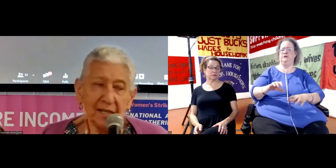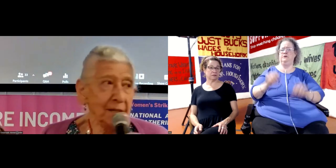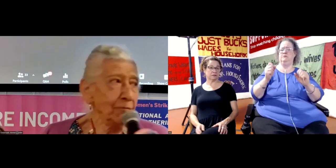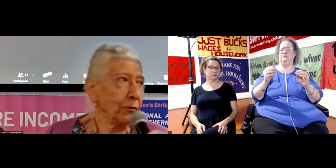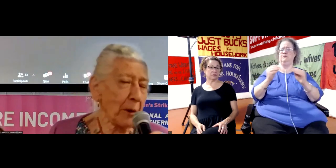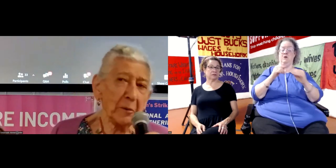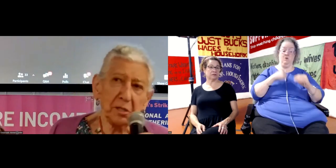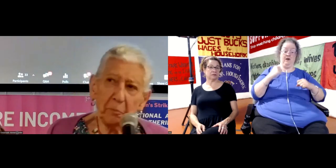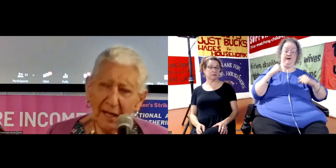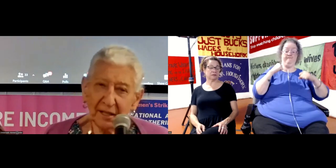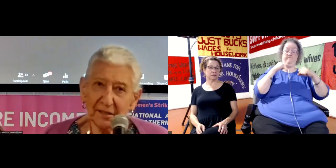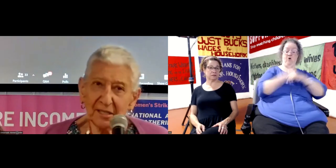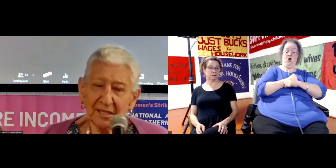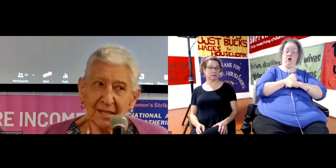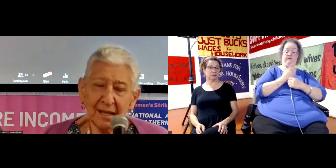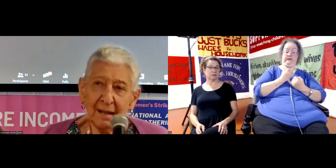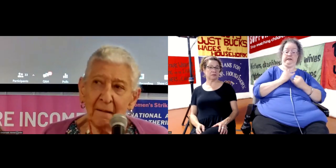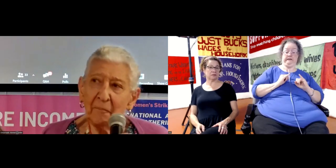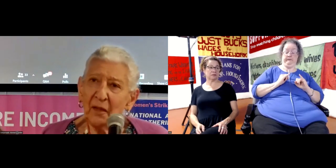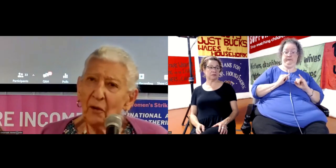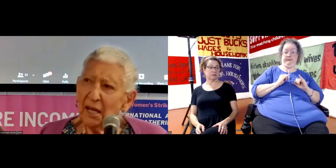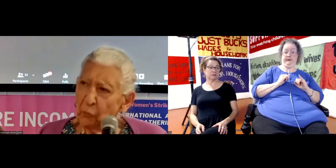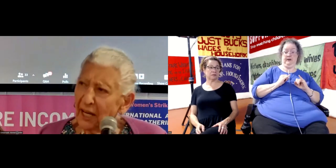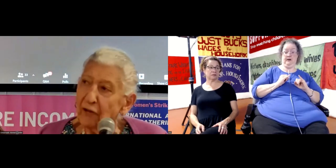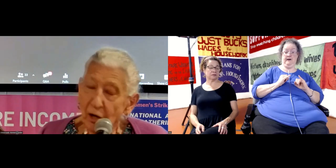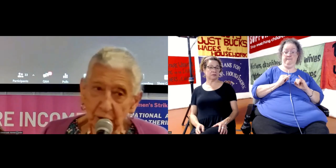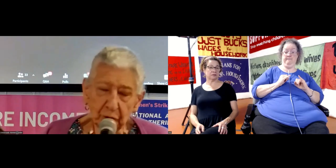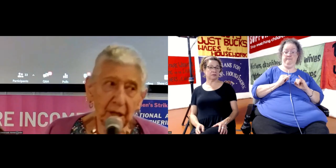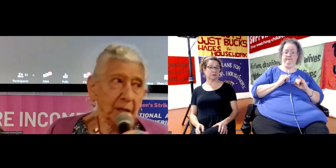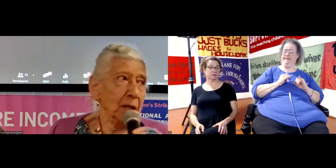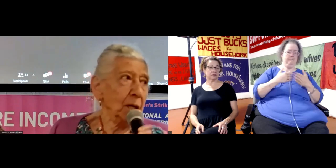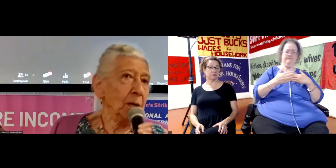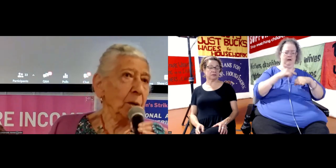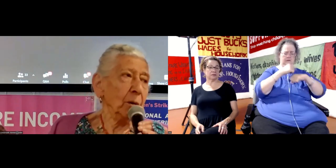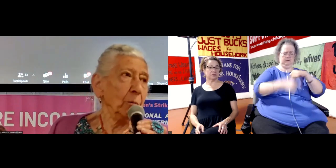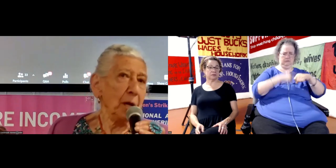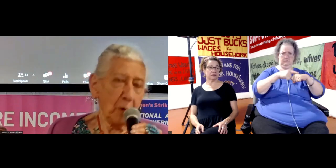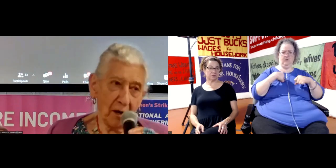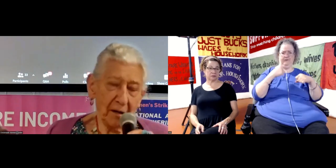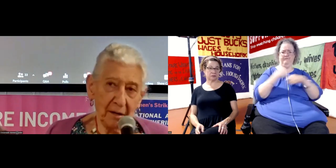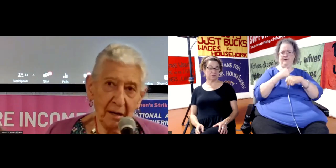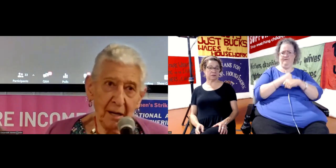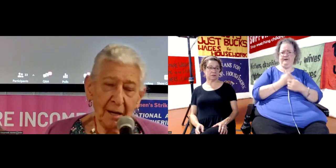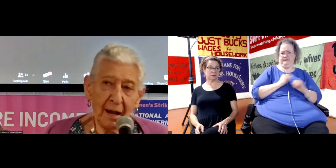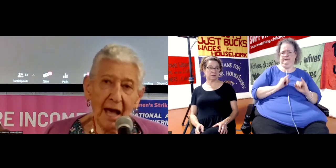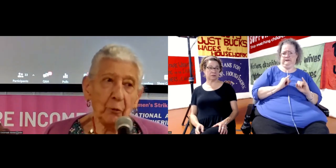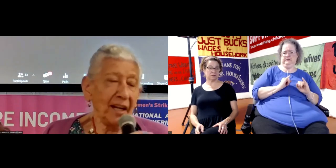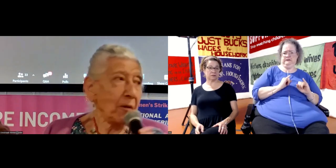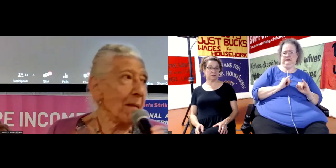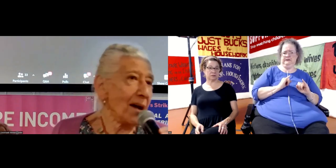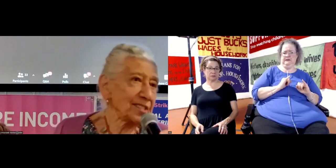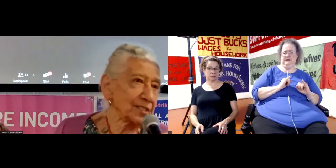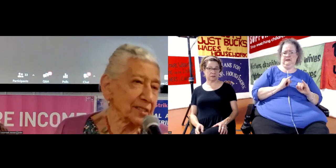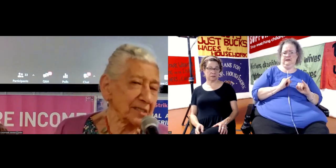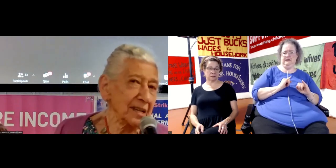fought for our independence in whatever country we were and